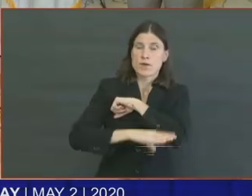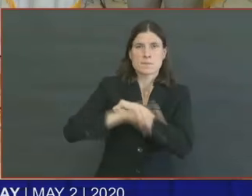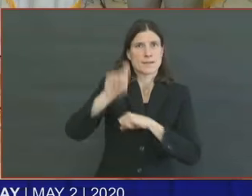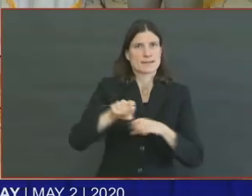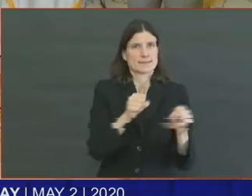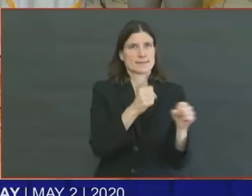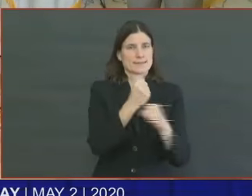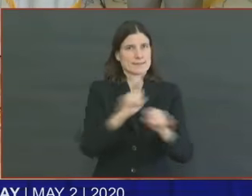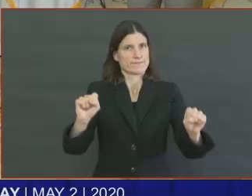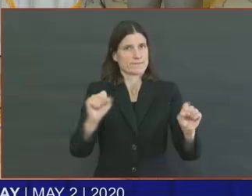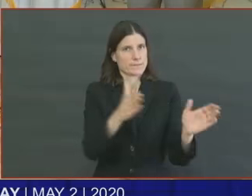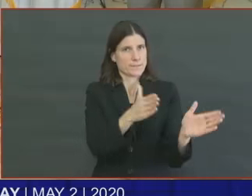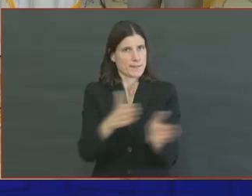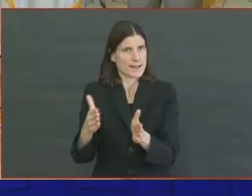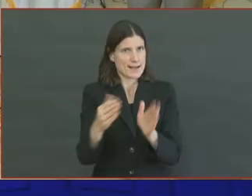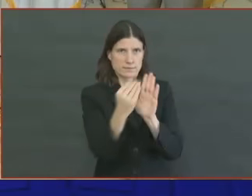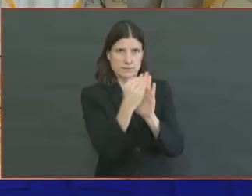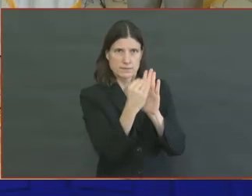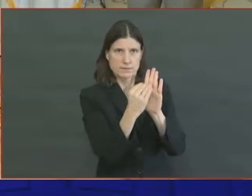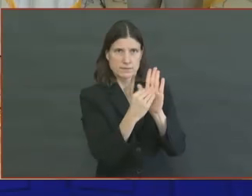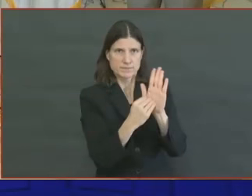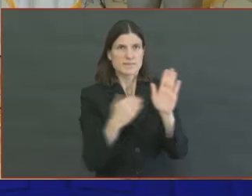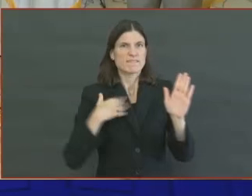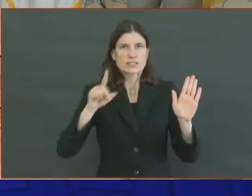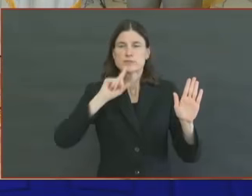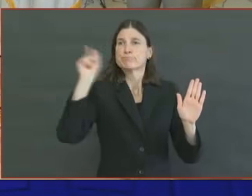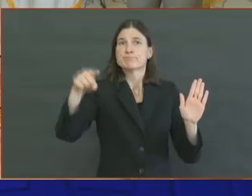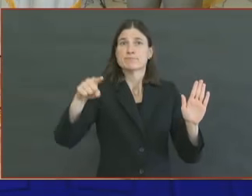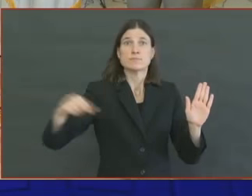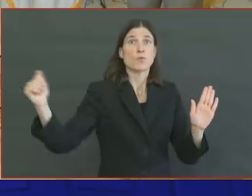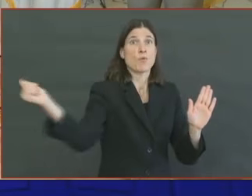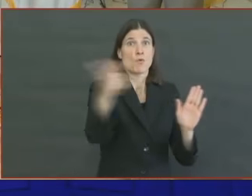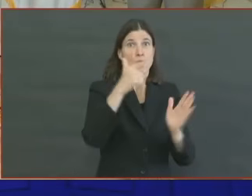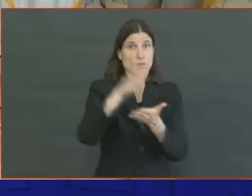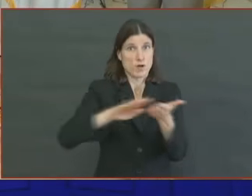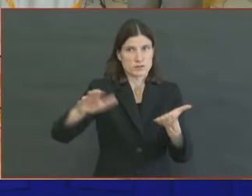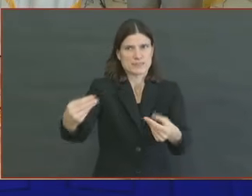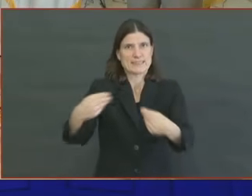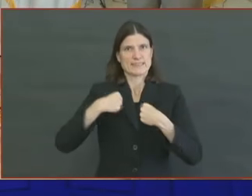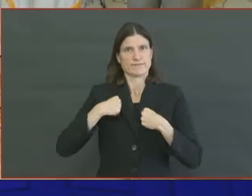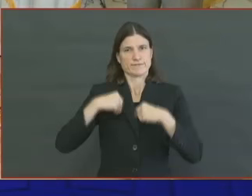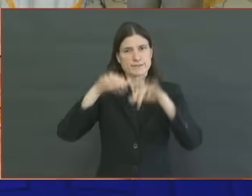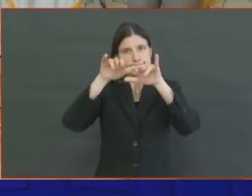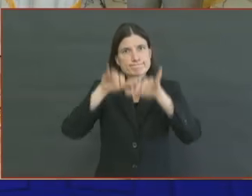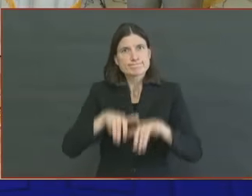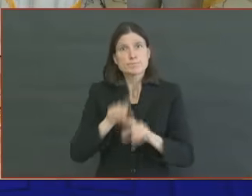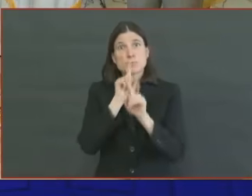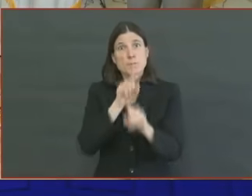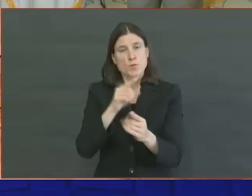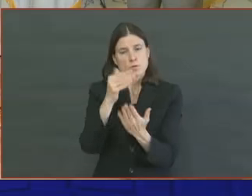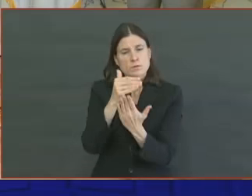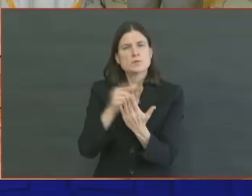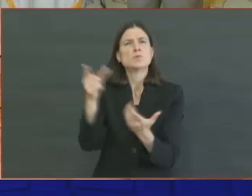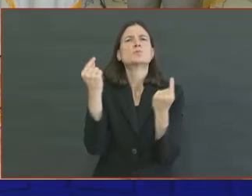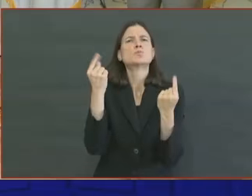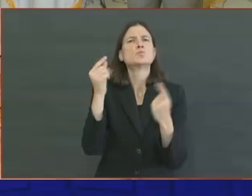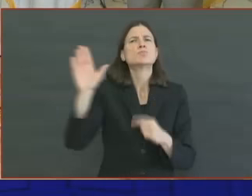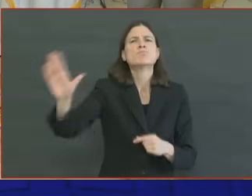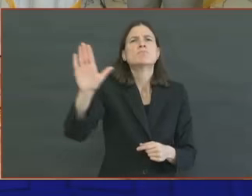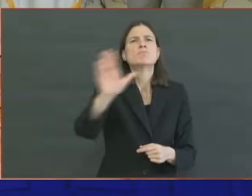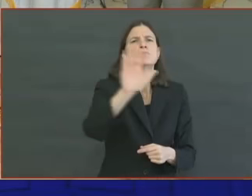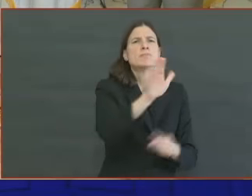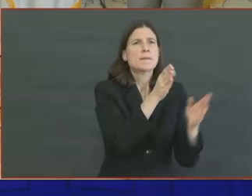first or second week of June in order to submit those plans back to us. We detailed, in some